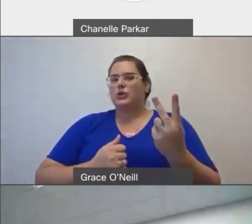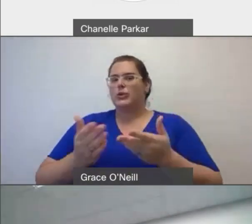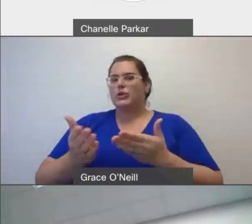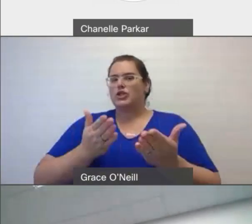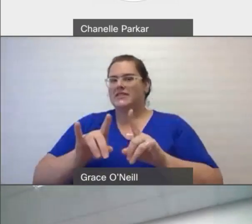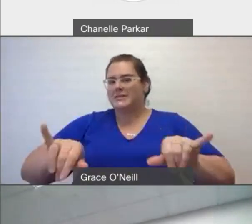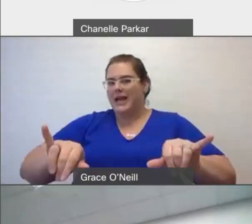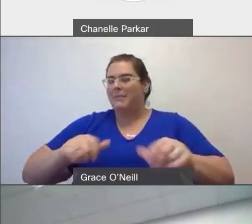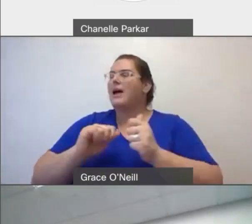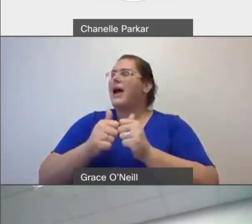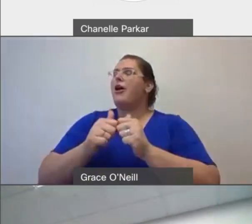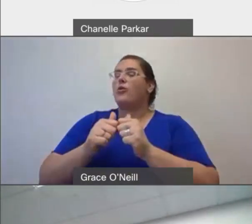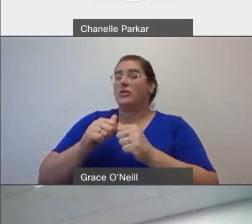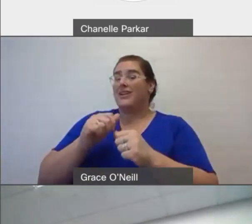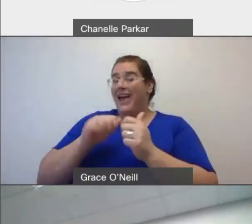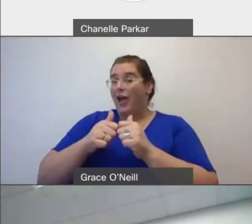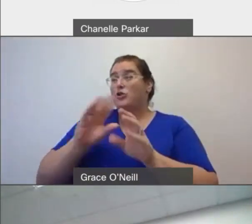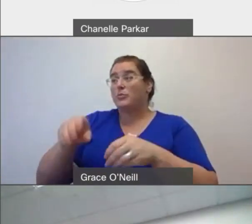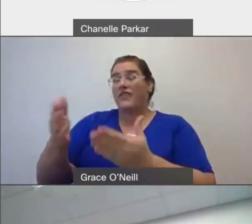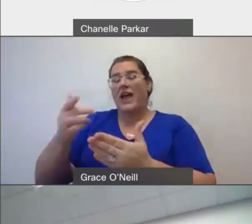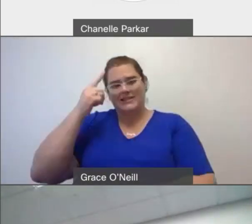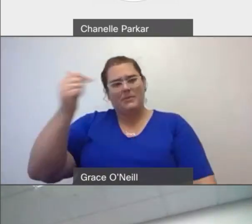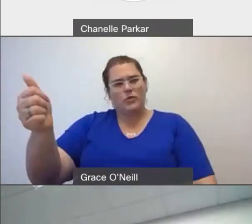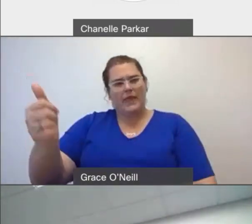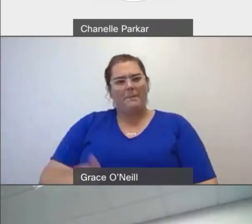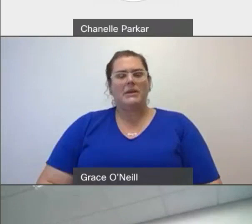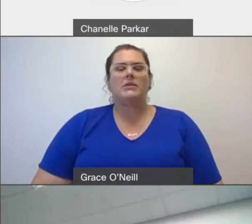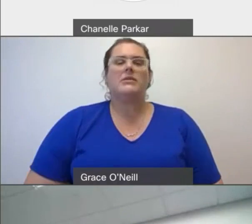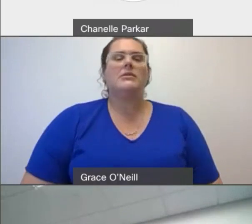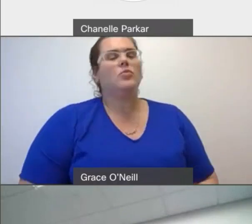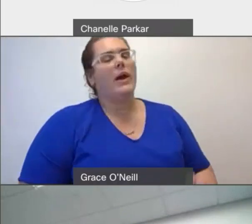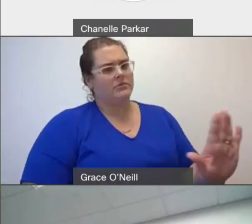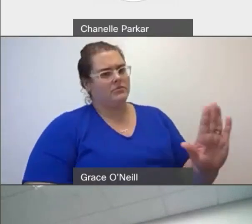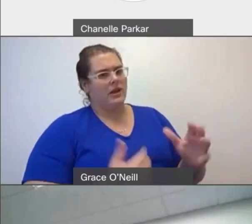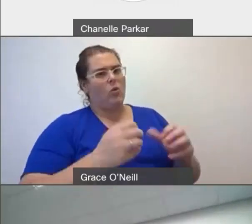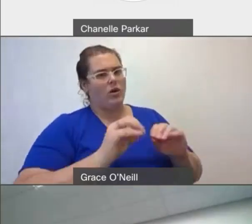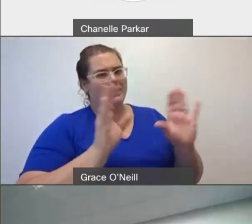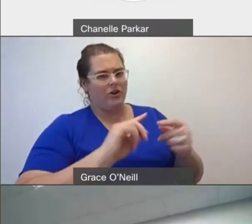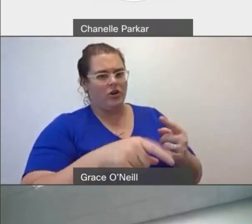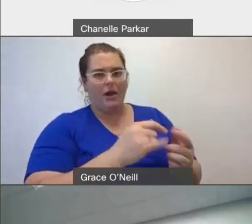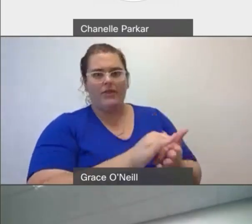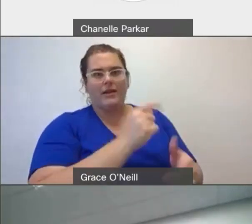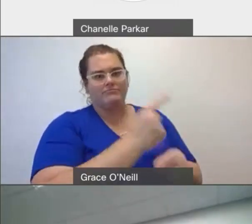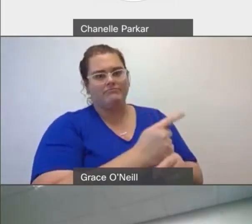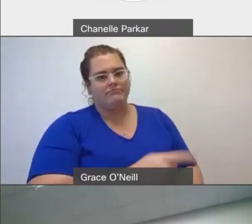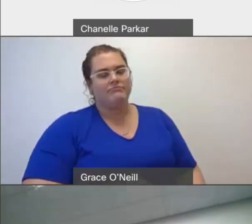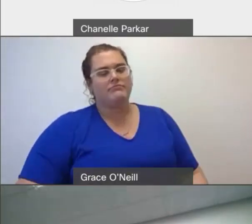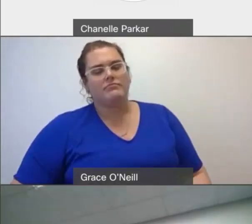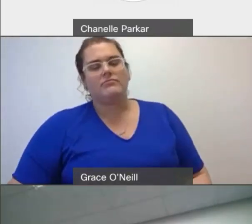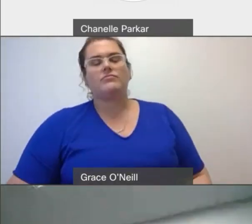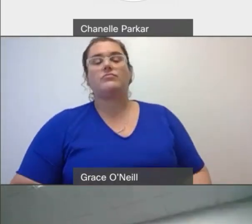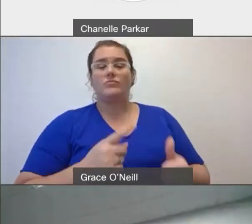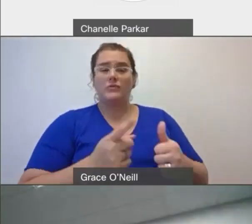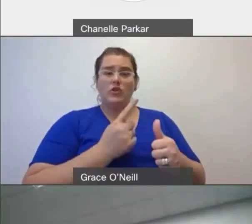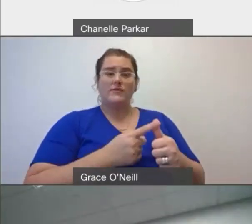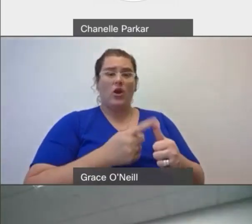the services up to the providers. Yeah, I just wanted to be clear about that. And so first and foremost, we did